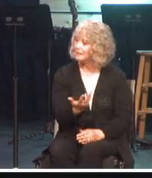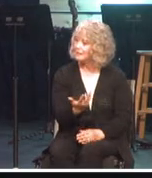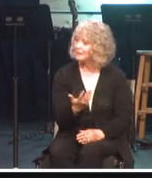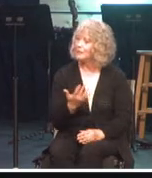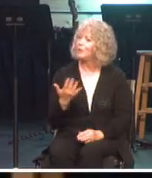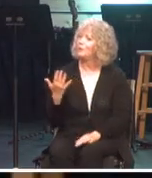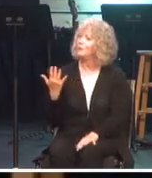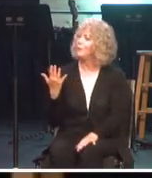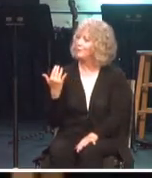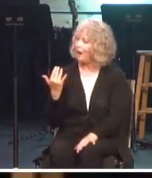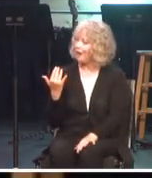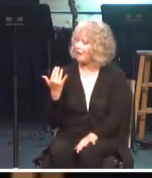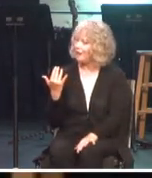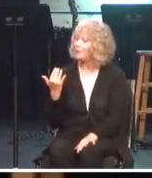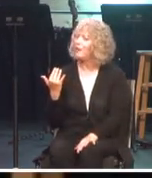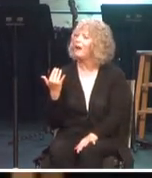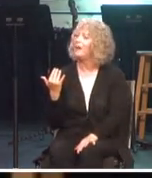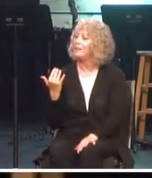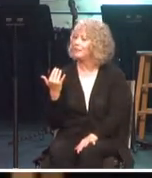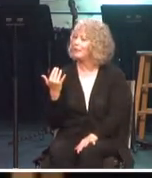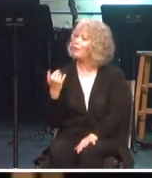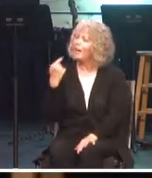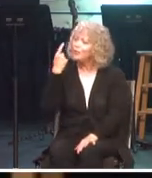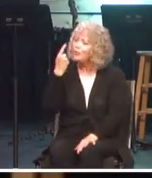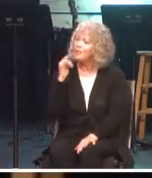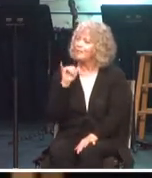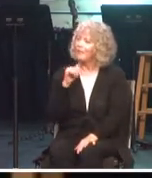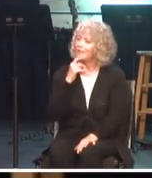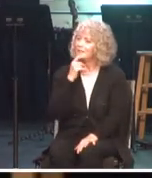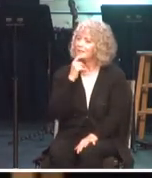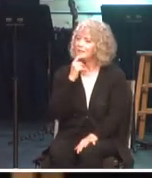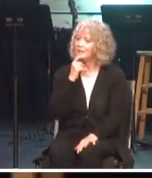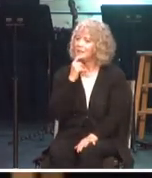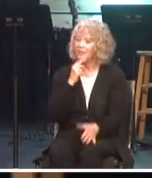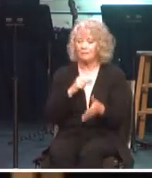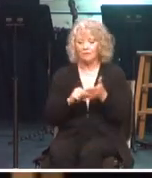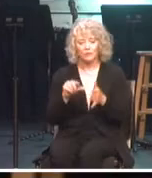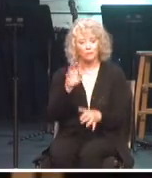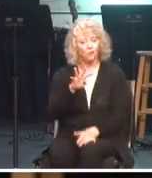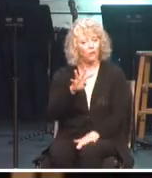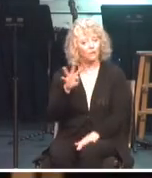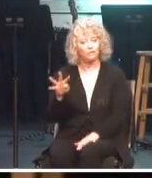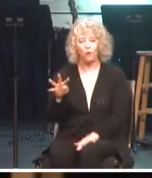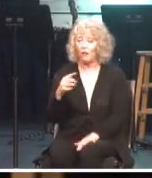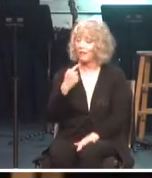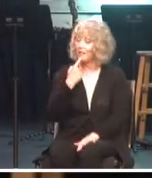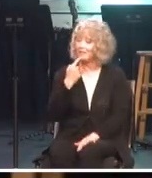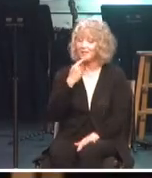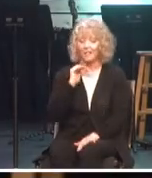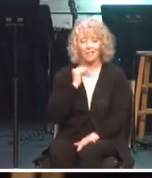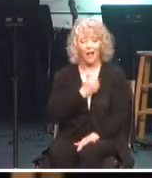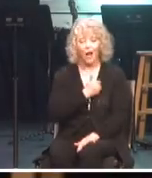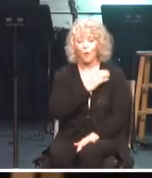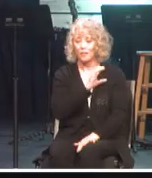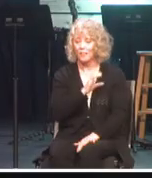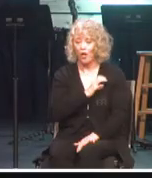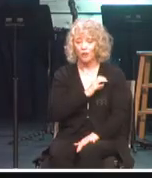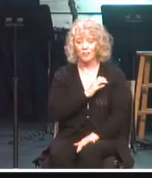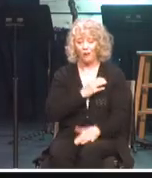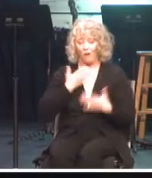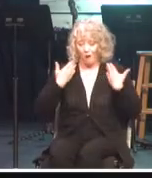And why is this so? Why? Because, verse 44, our nature is corrupt.